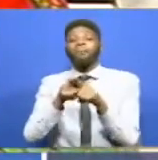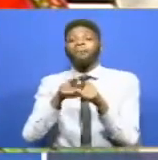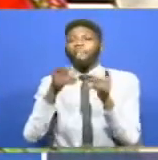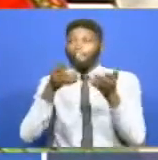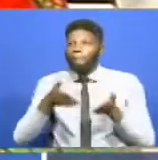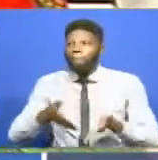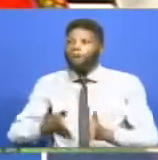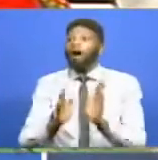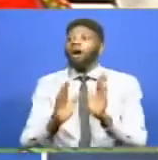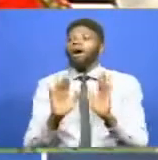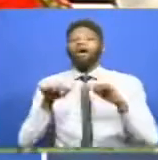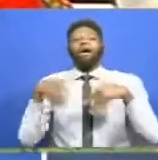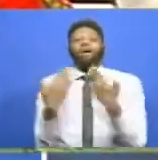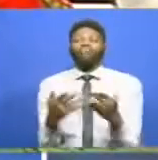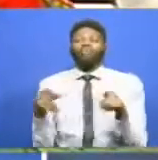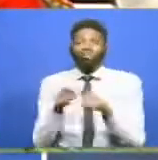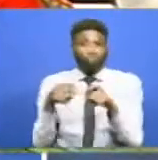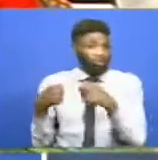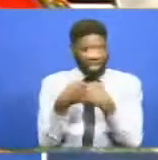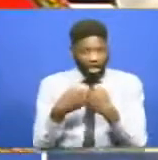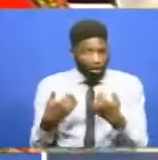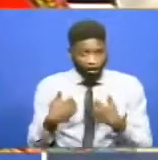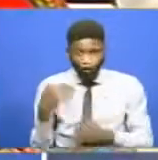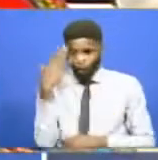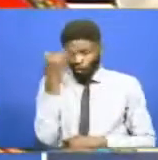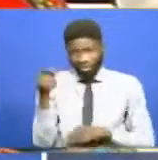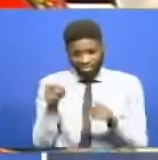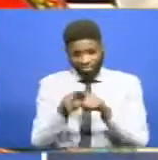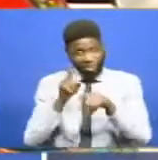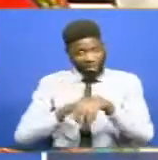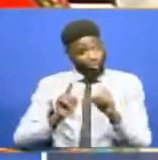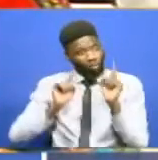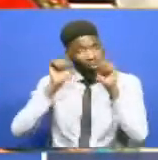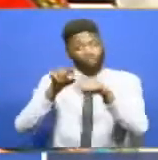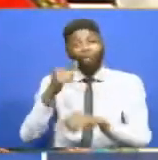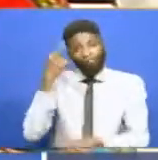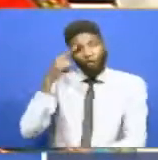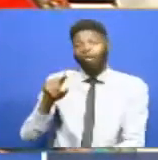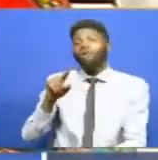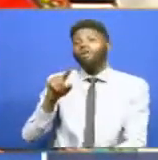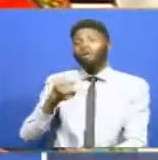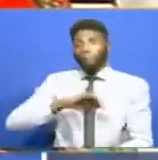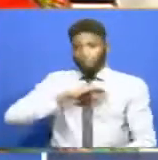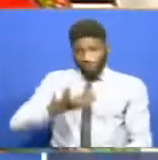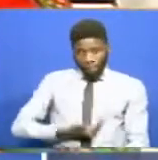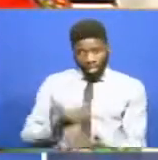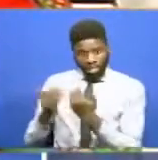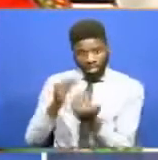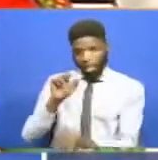been a bit of an issue, because even when they go for the ANC, the way you used to be